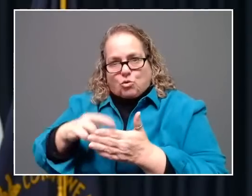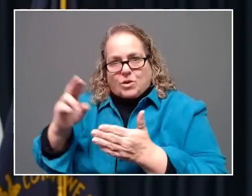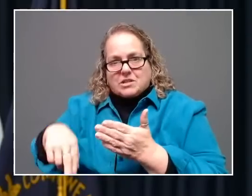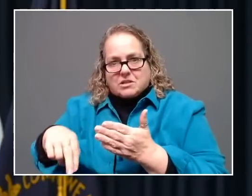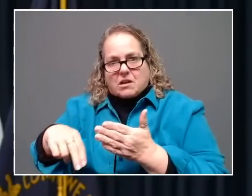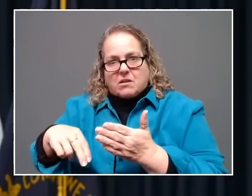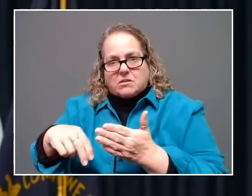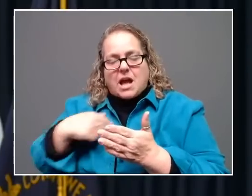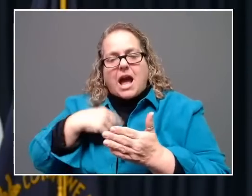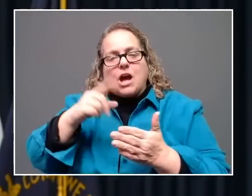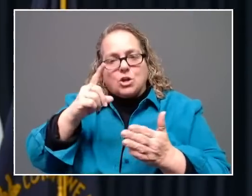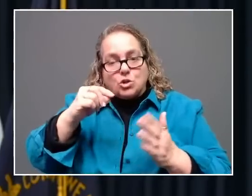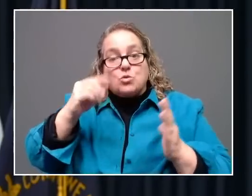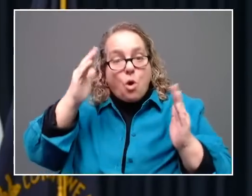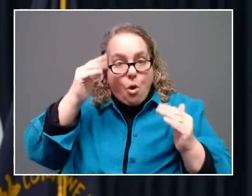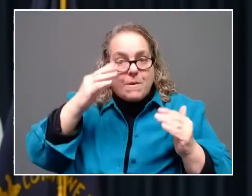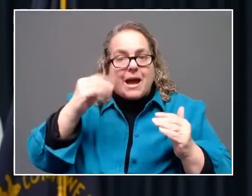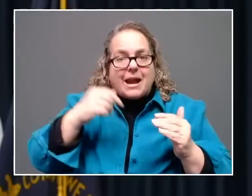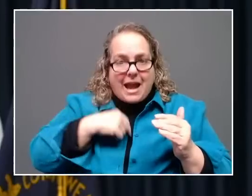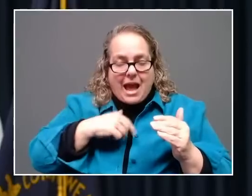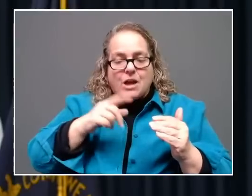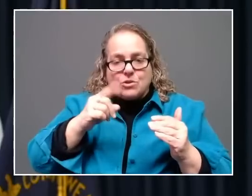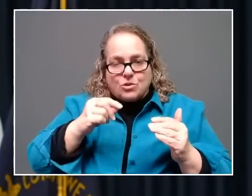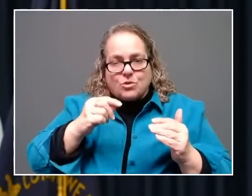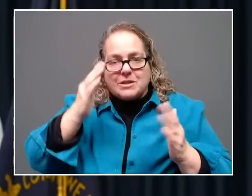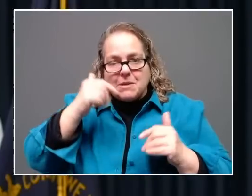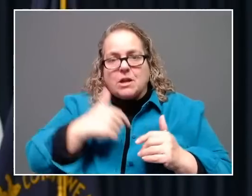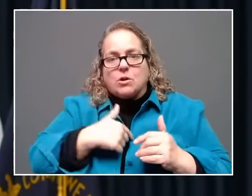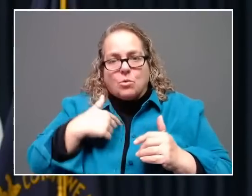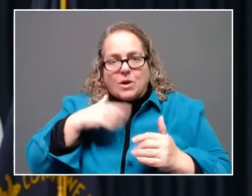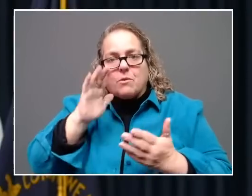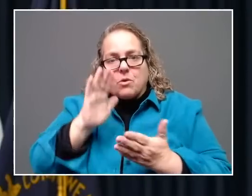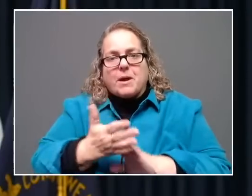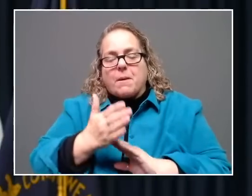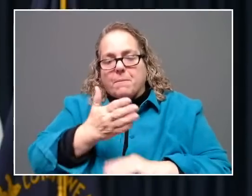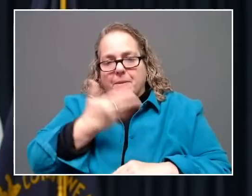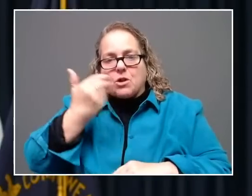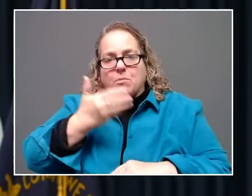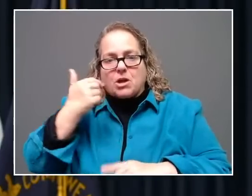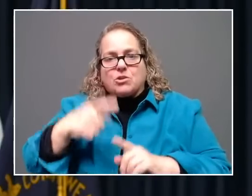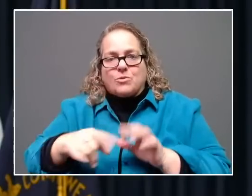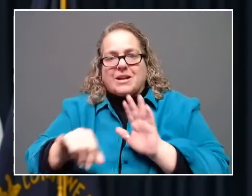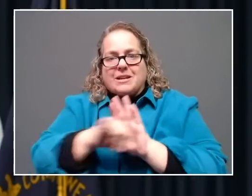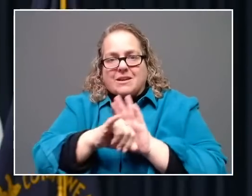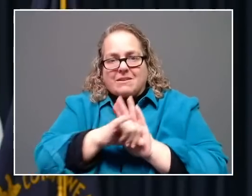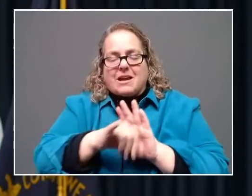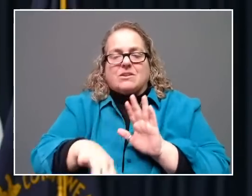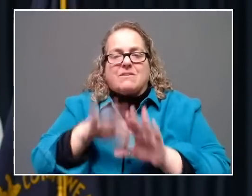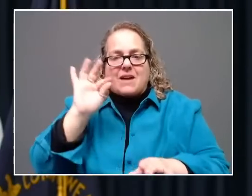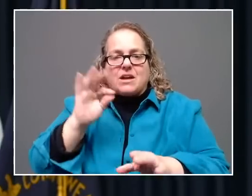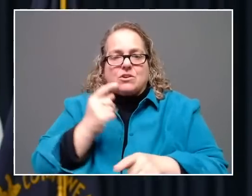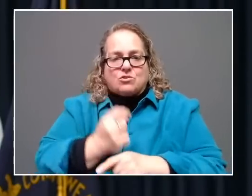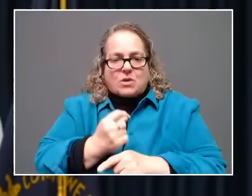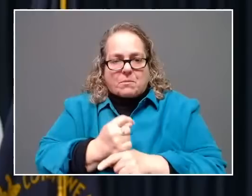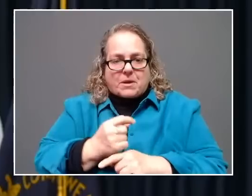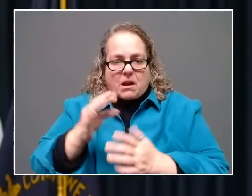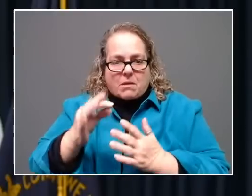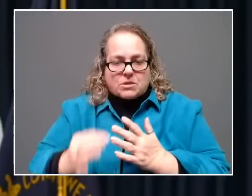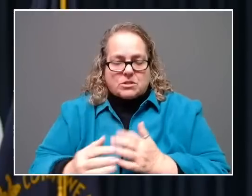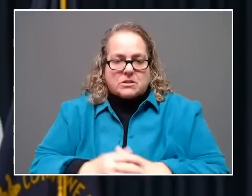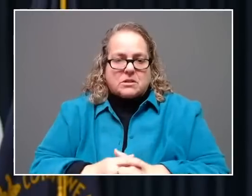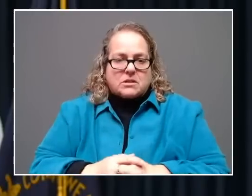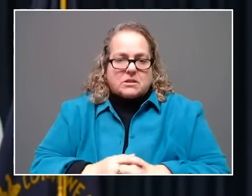do expect that we will get better at identifying long COVID and finding treatment options there as well.